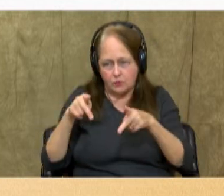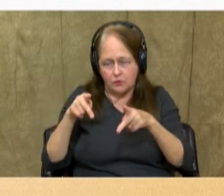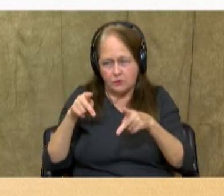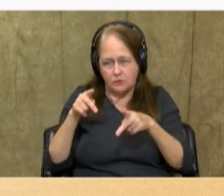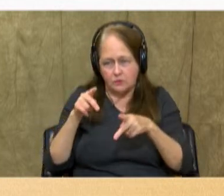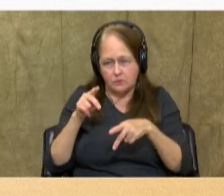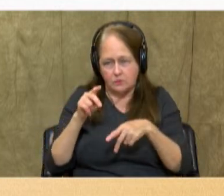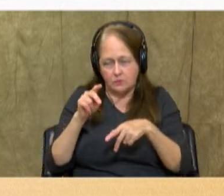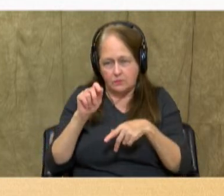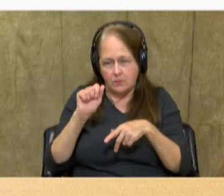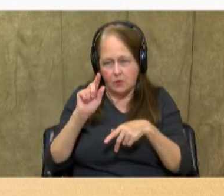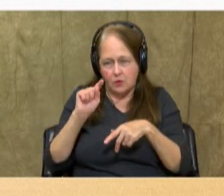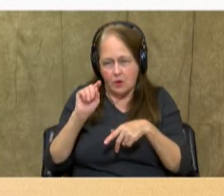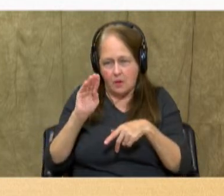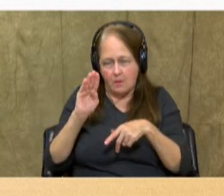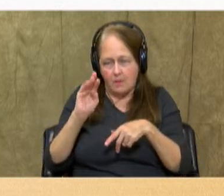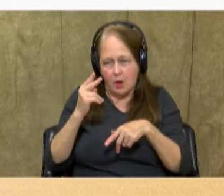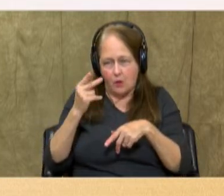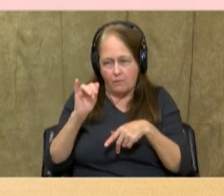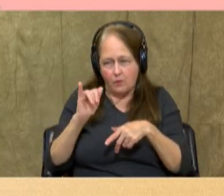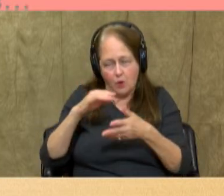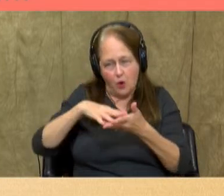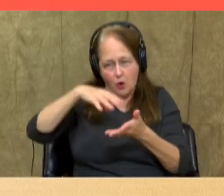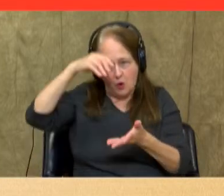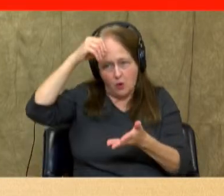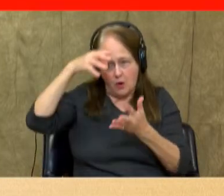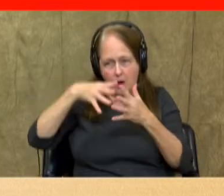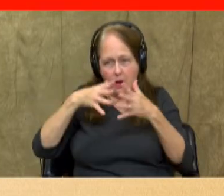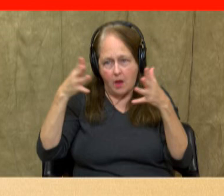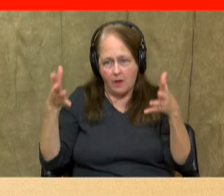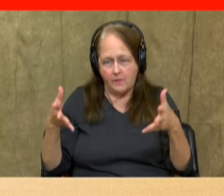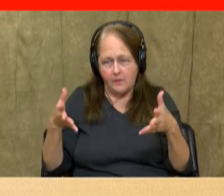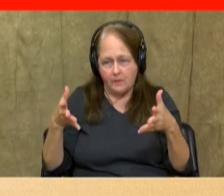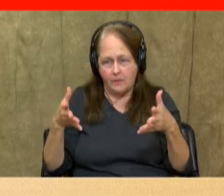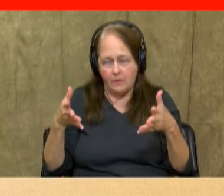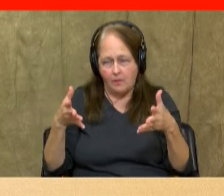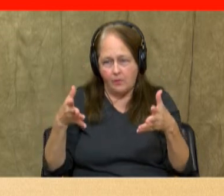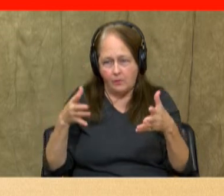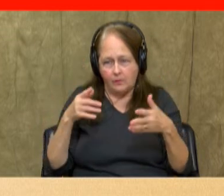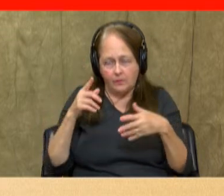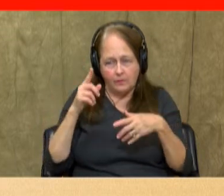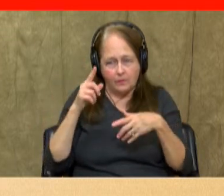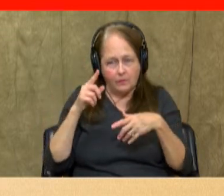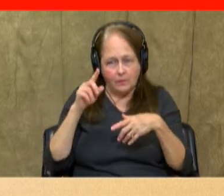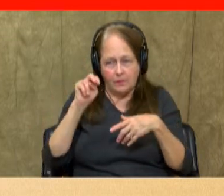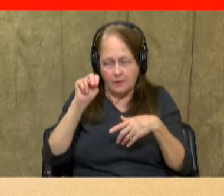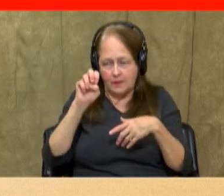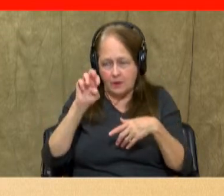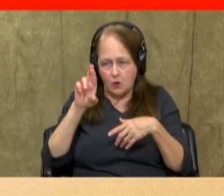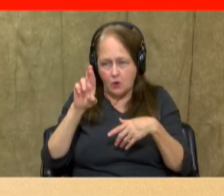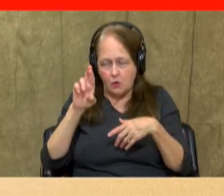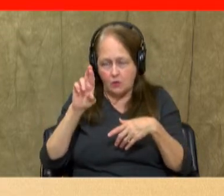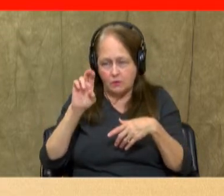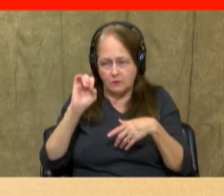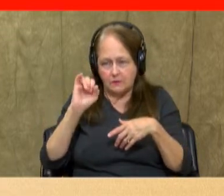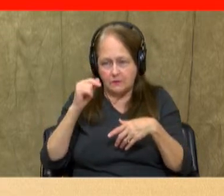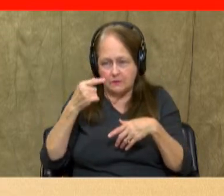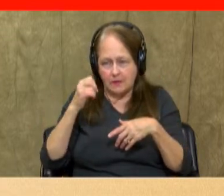final paragraph? Well, we've learned a lot. We found out that he was also nearsighted as a